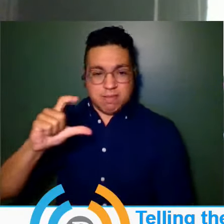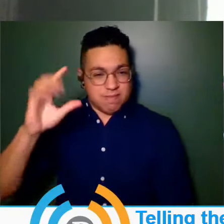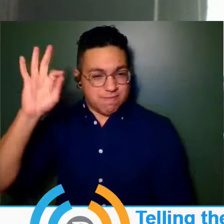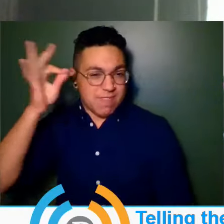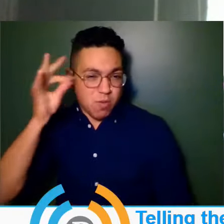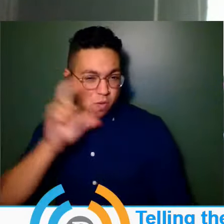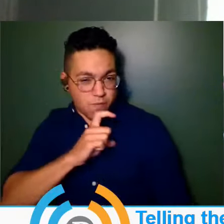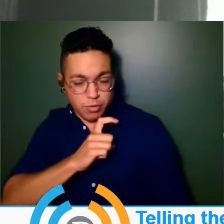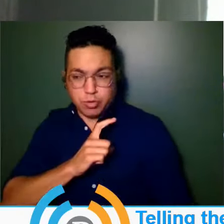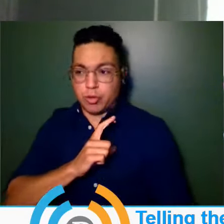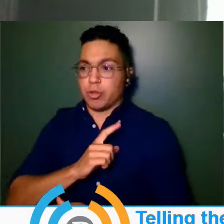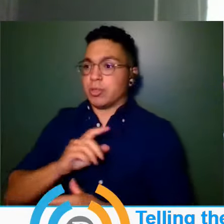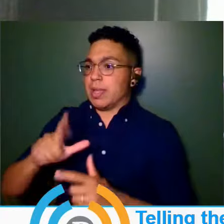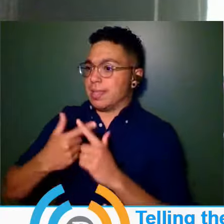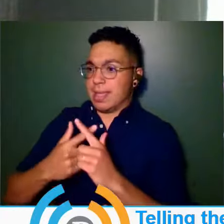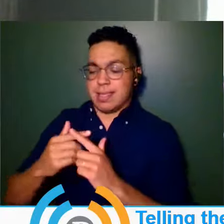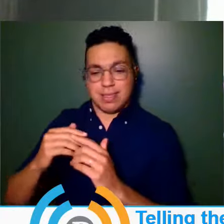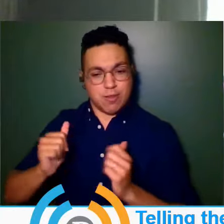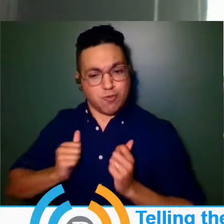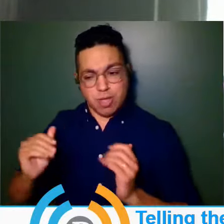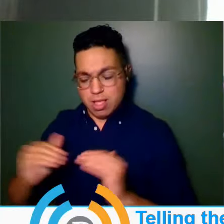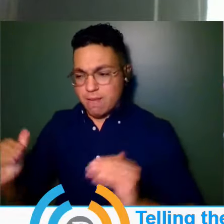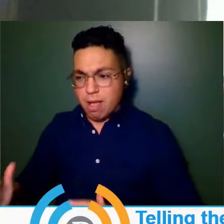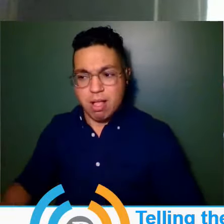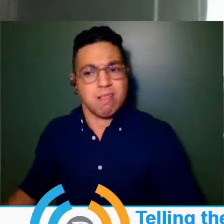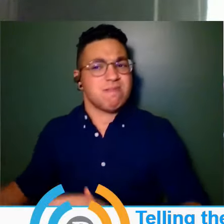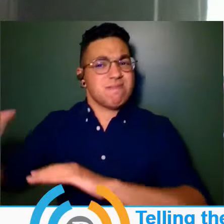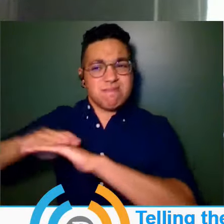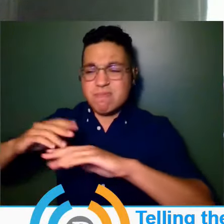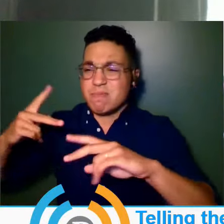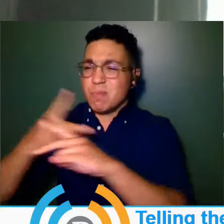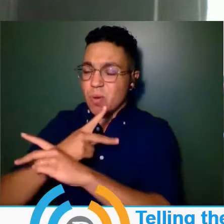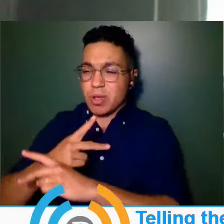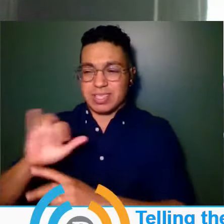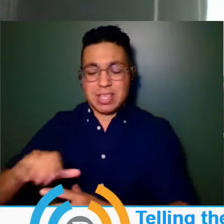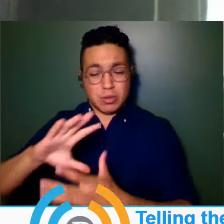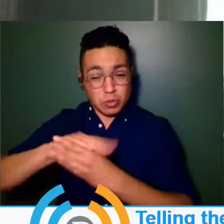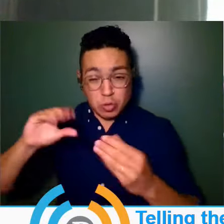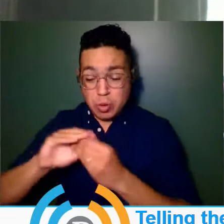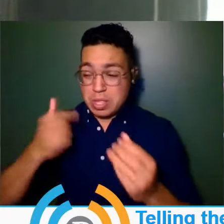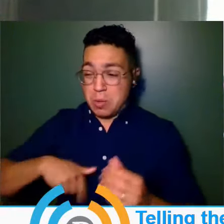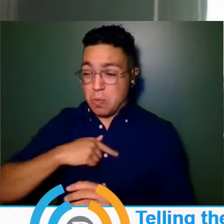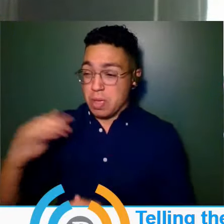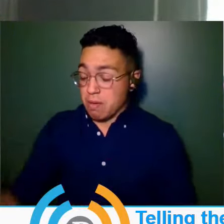the level of aggression and just sort of the enormity of the story that we were up against. I